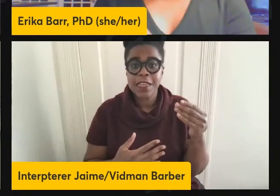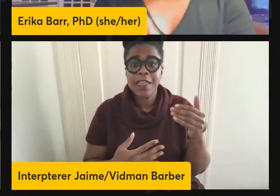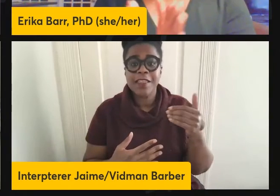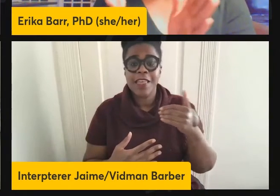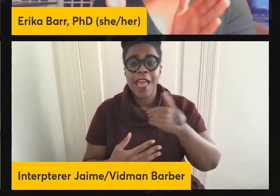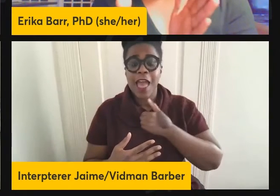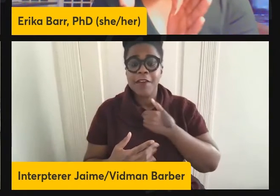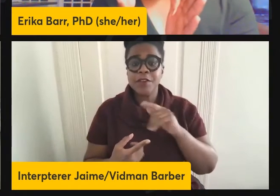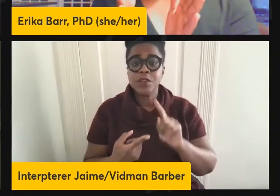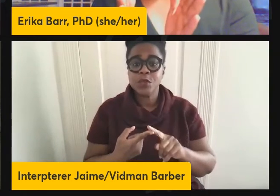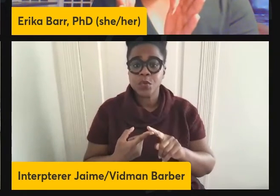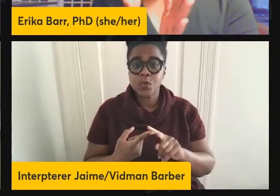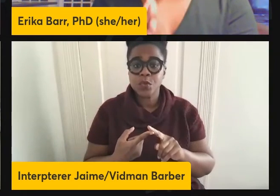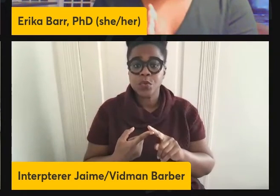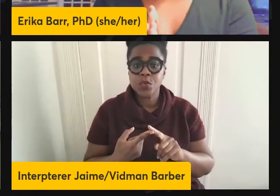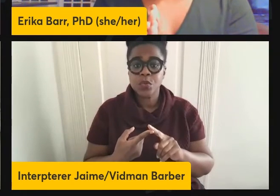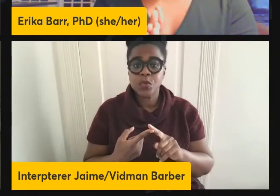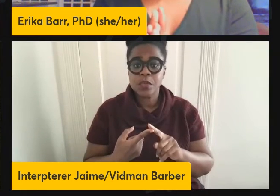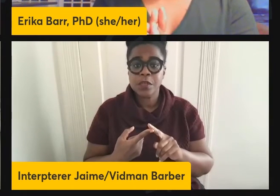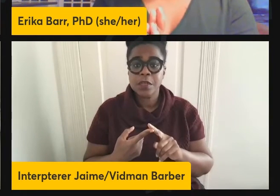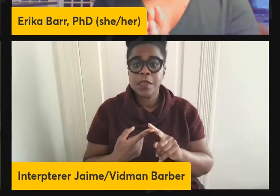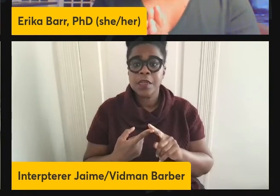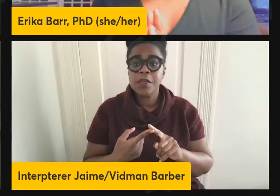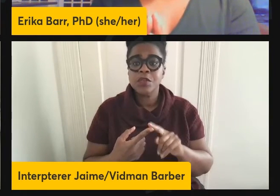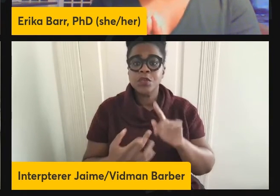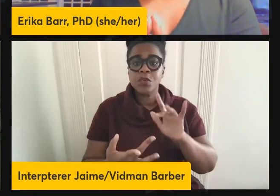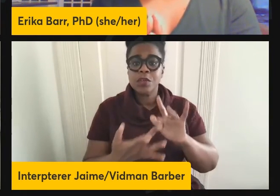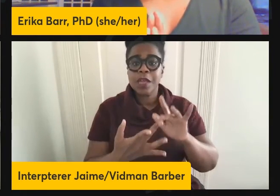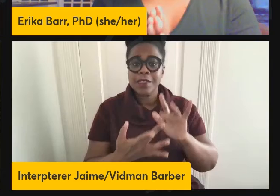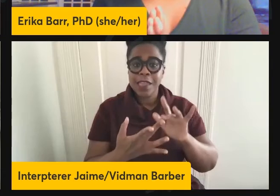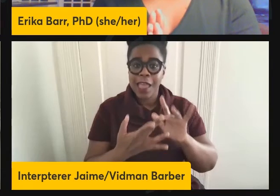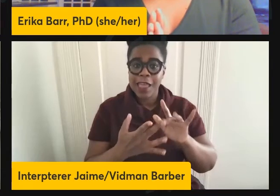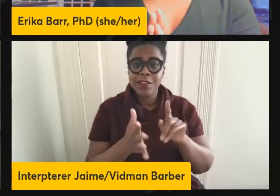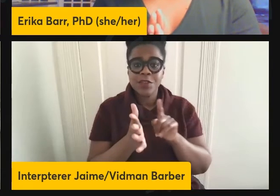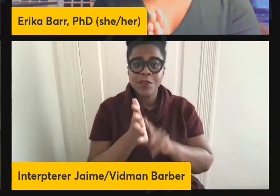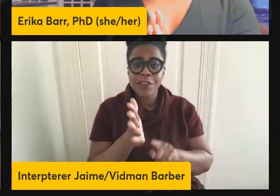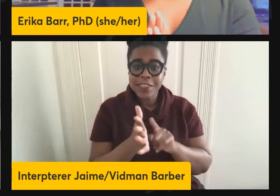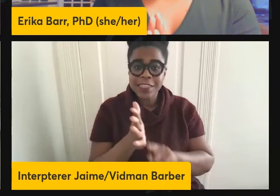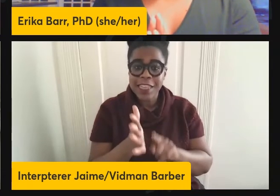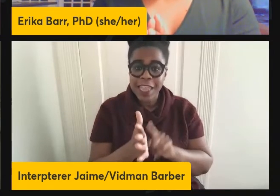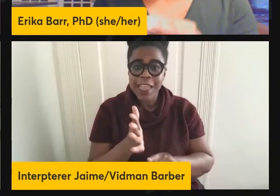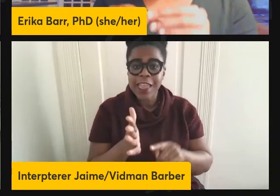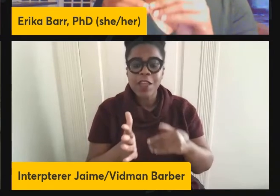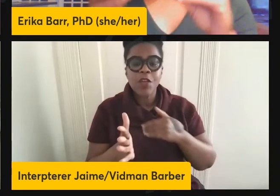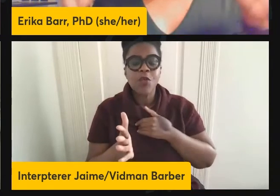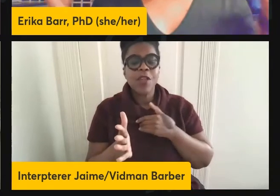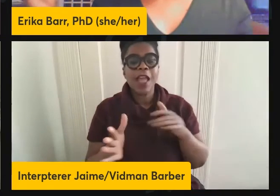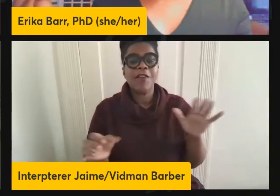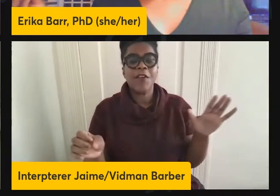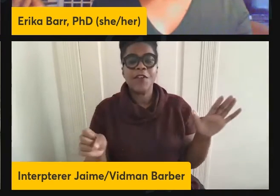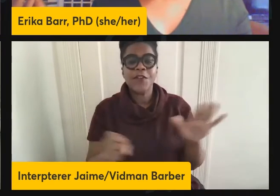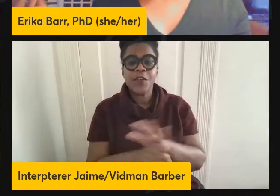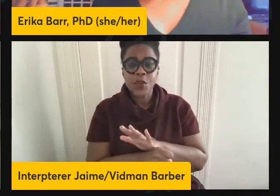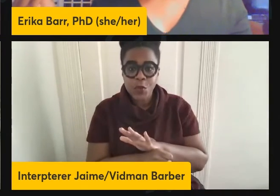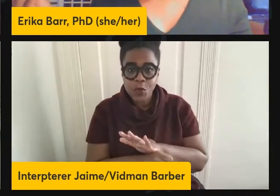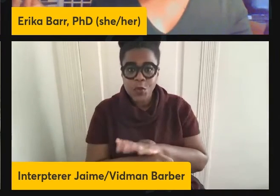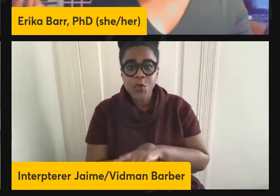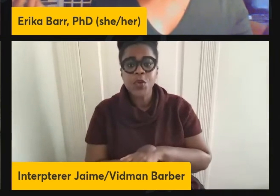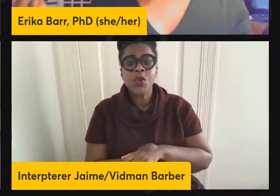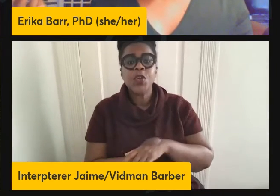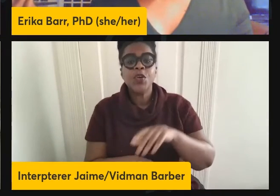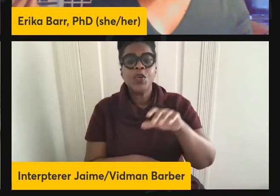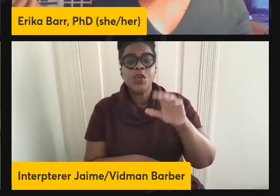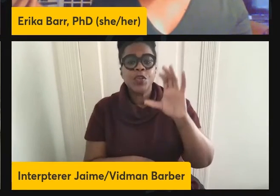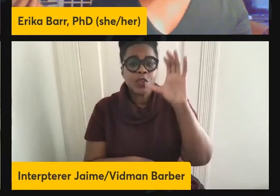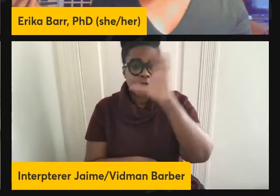having to reach out to investigators. We have an entire search engine